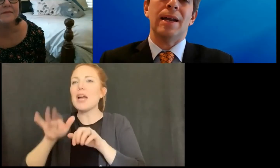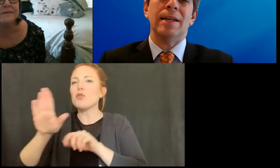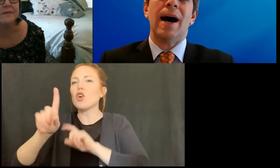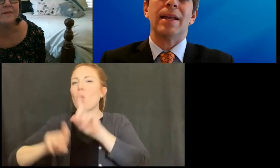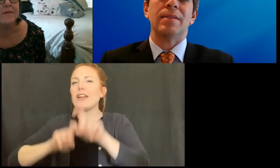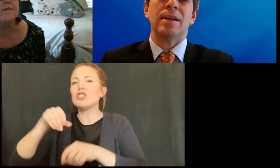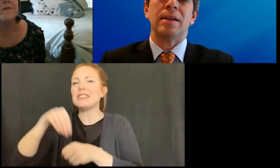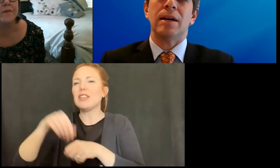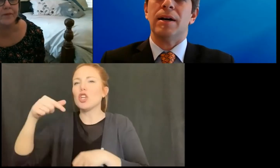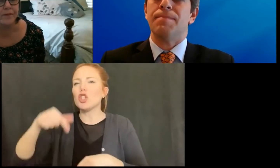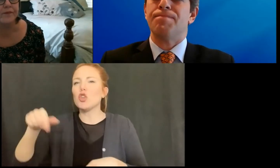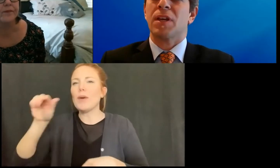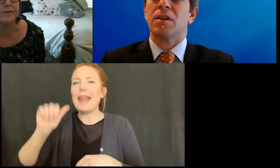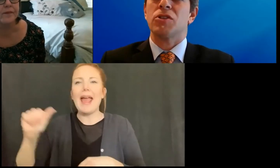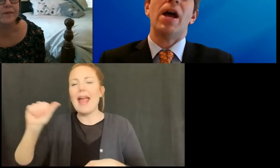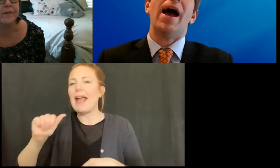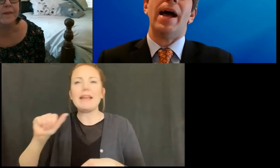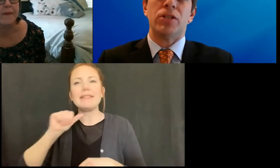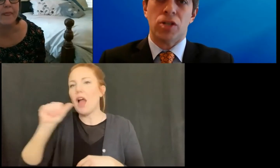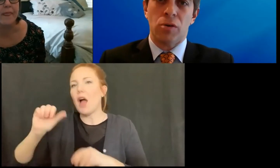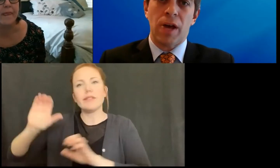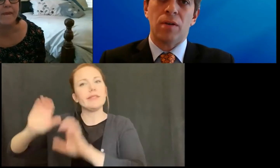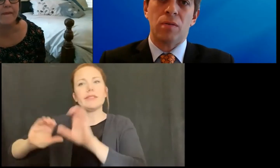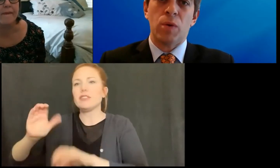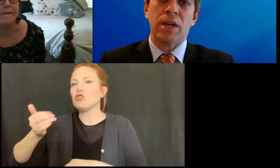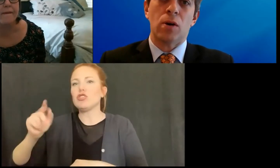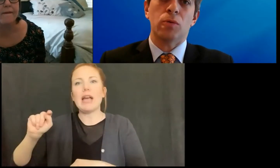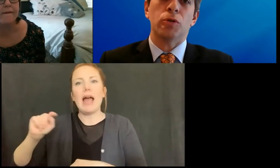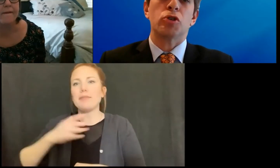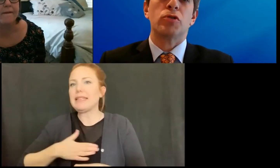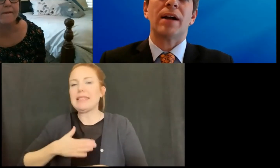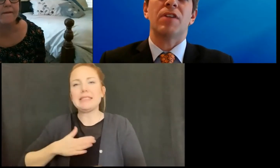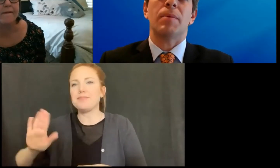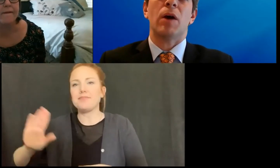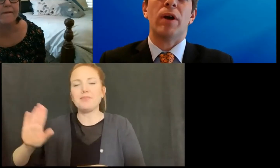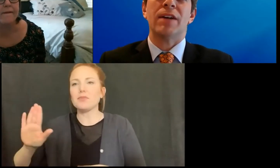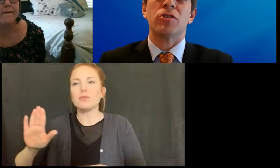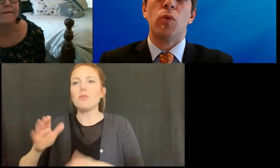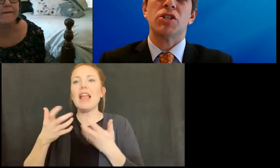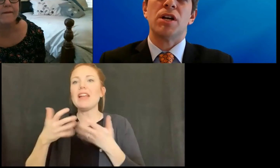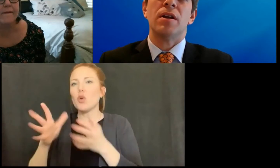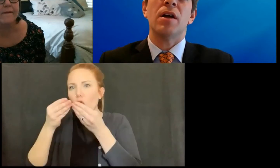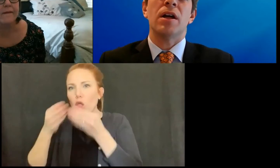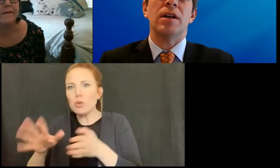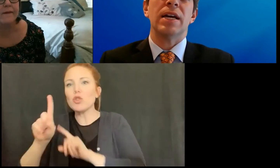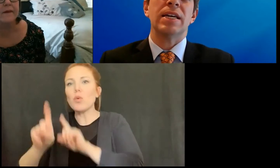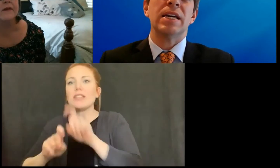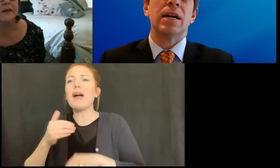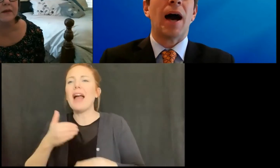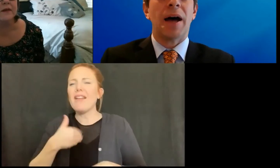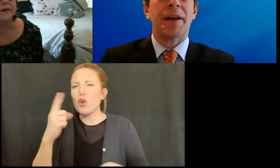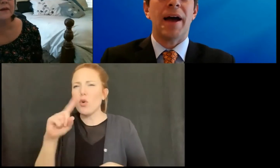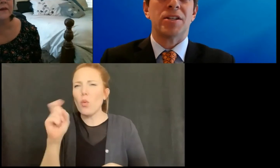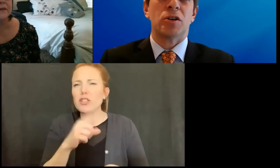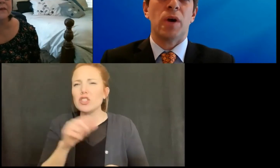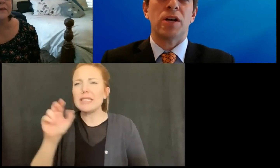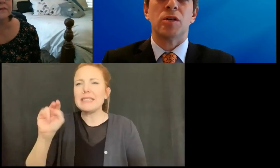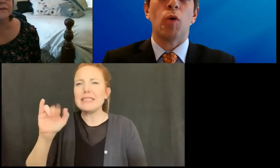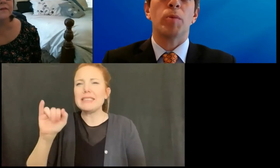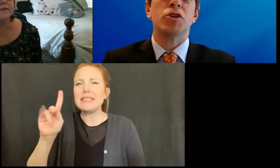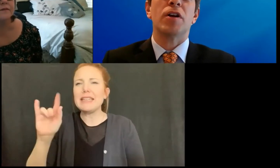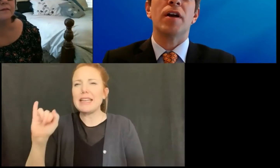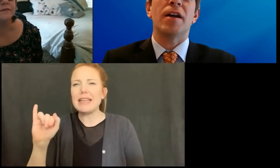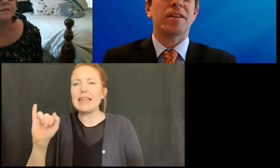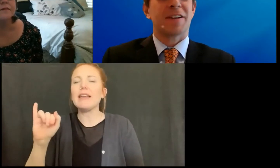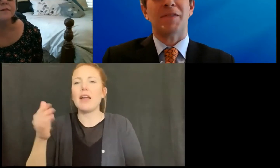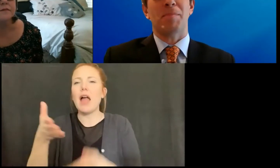Q&A, not in the chat, so that we don't lose track of them. But I want to ask a question. Nikki Kana asked a